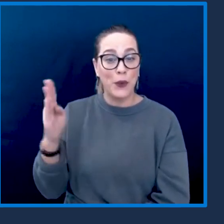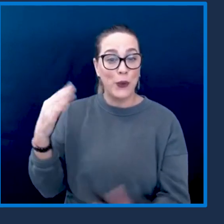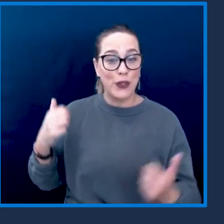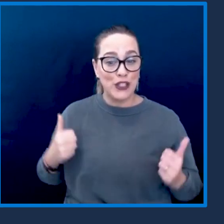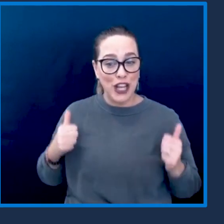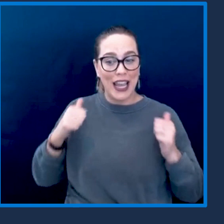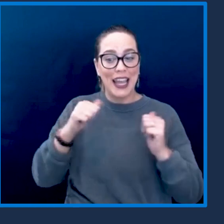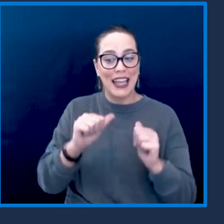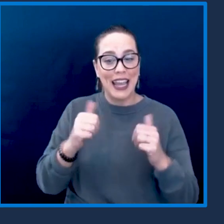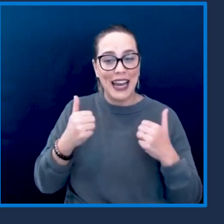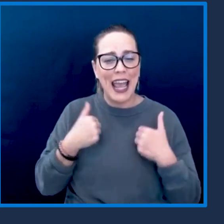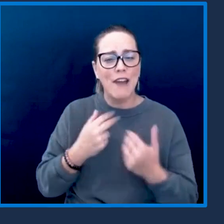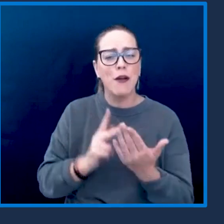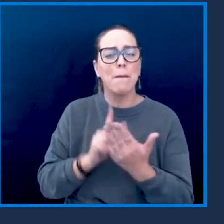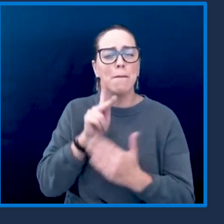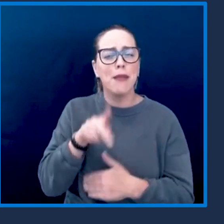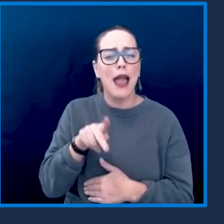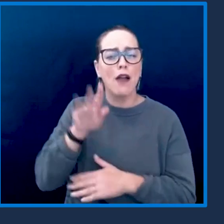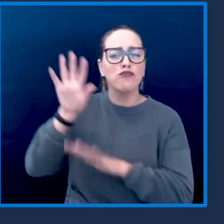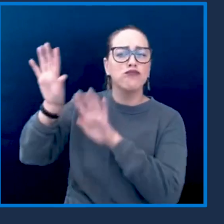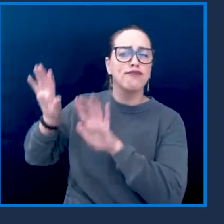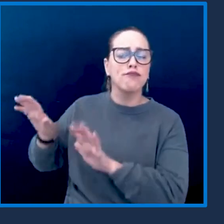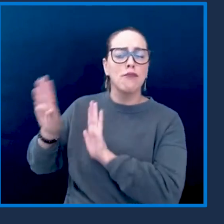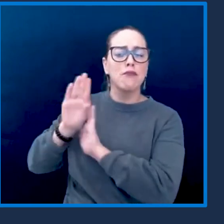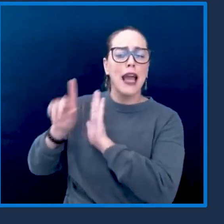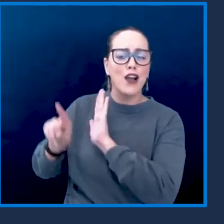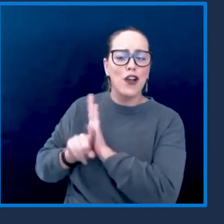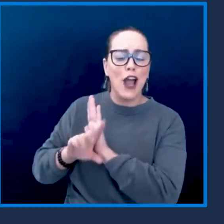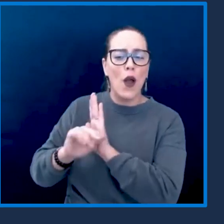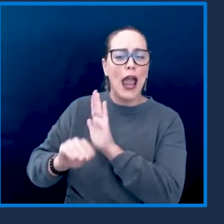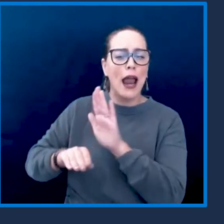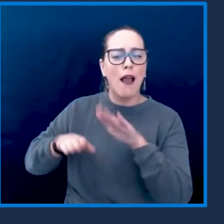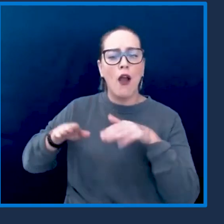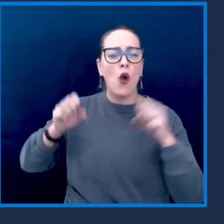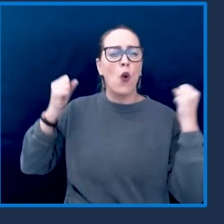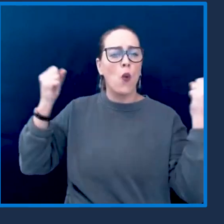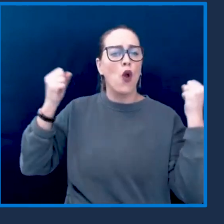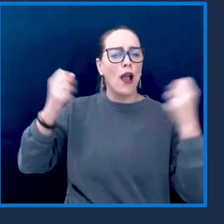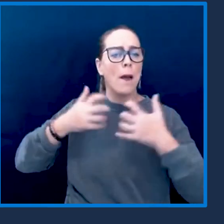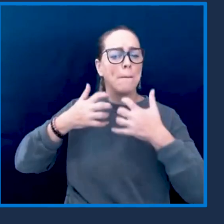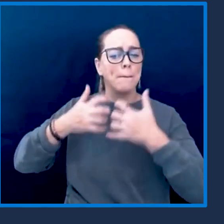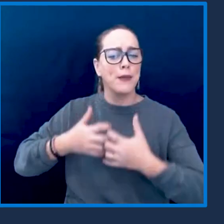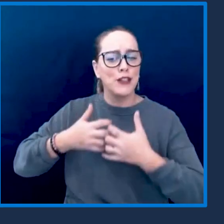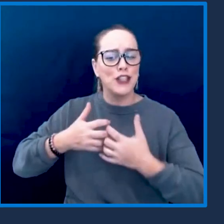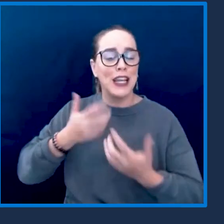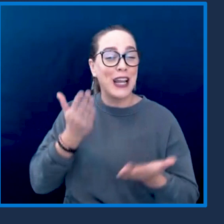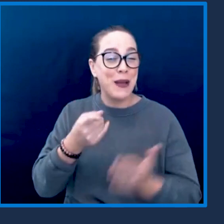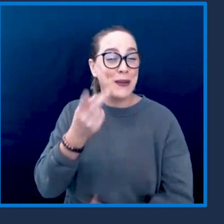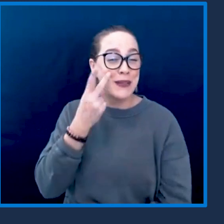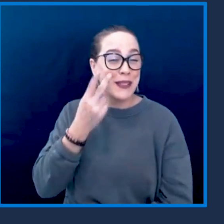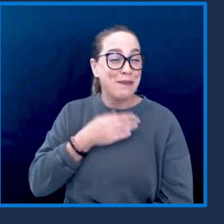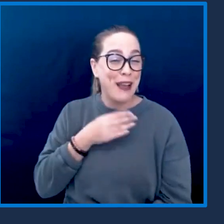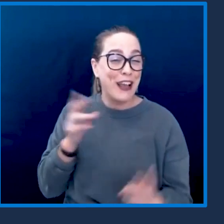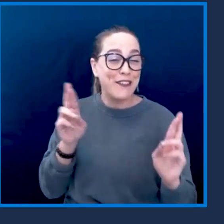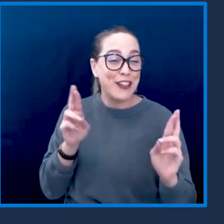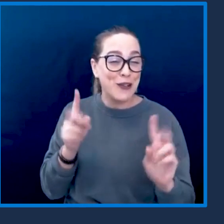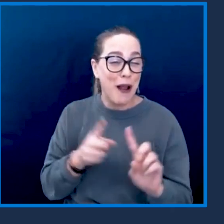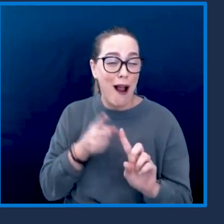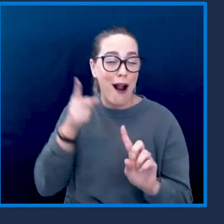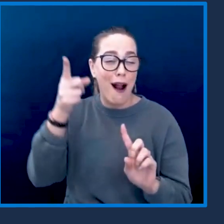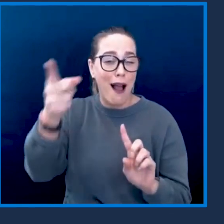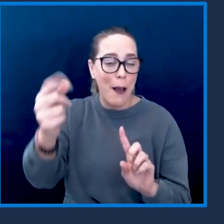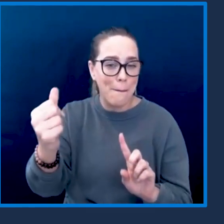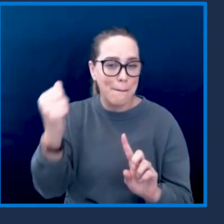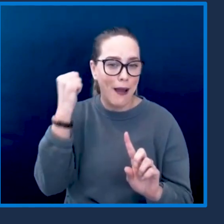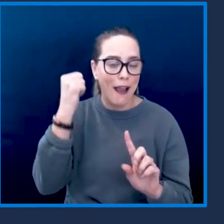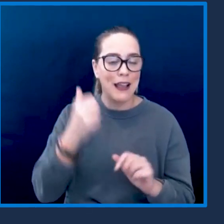some plants, a picture frame, and an elliptical, and you maybe can see my refrigerator way in the background. My story starts as a single mom running